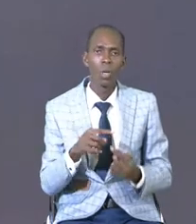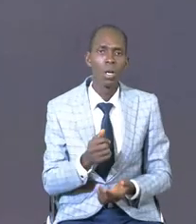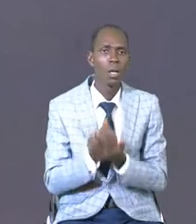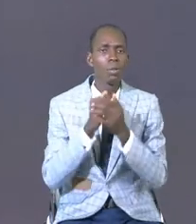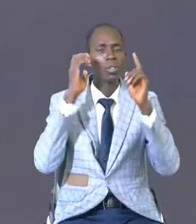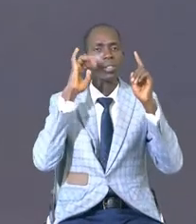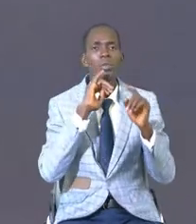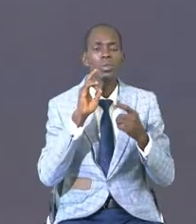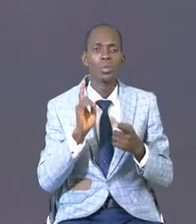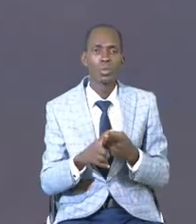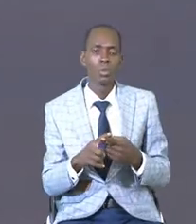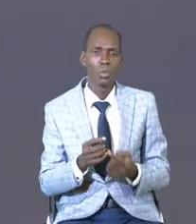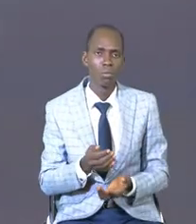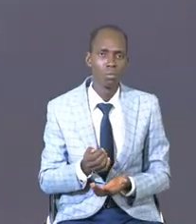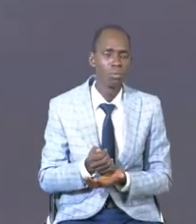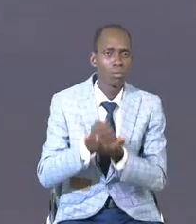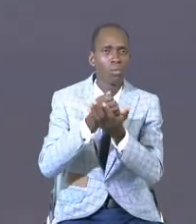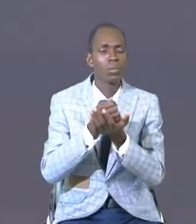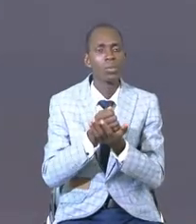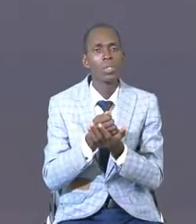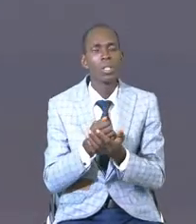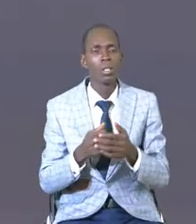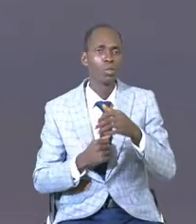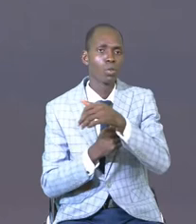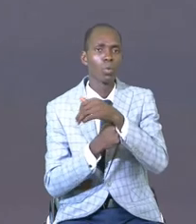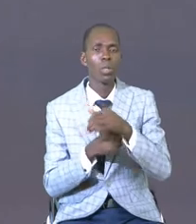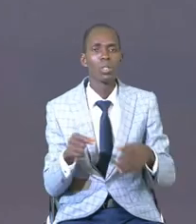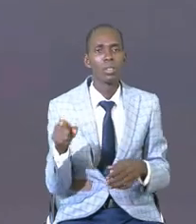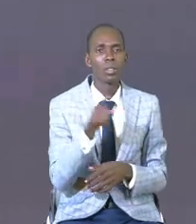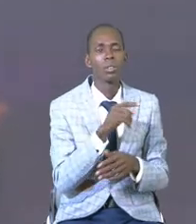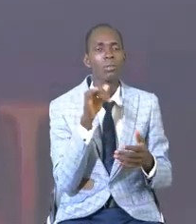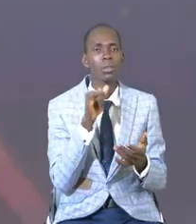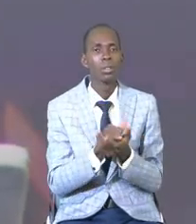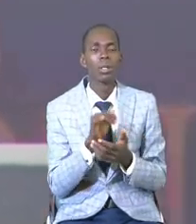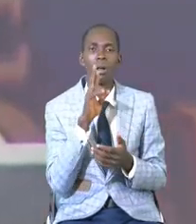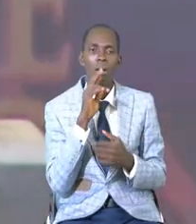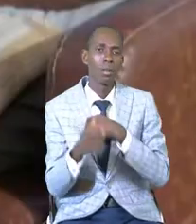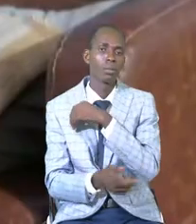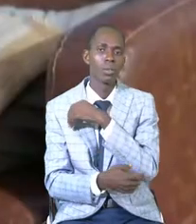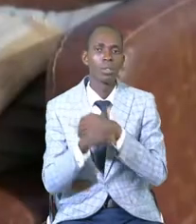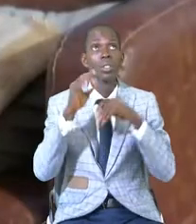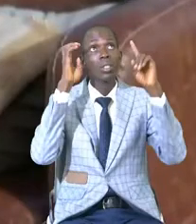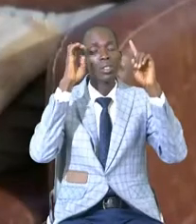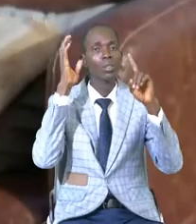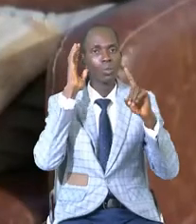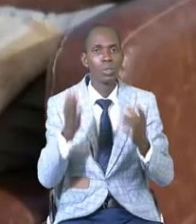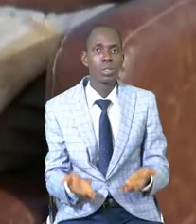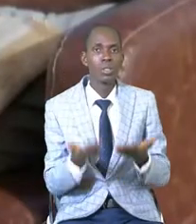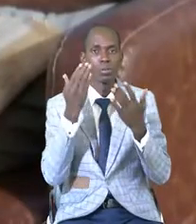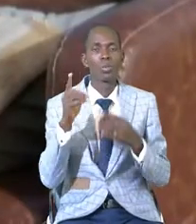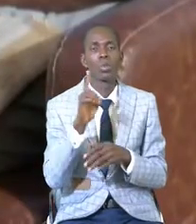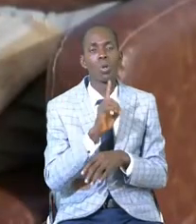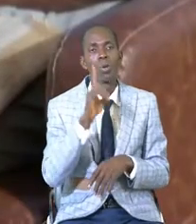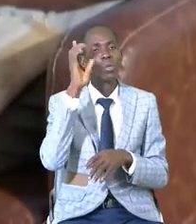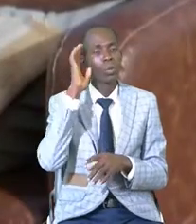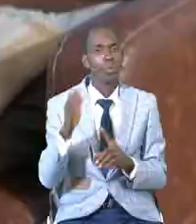sustain. He's able to support them that are tempted. He will uphold you. Yeah. I said it